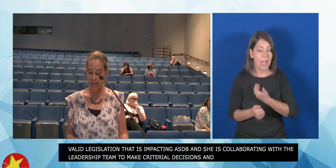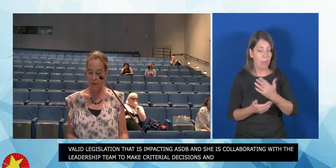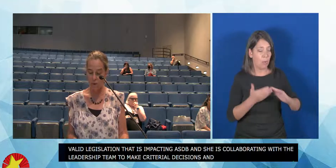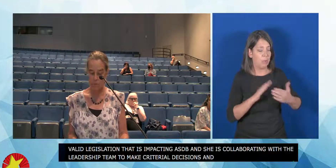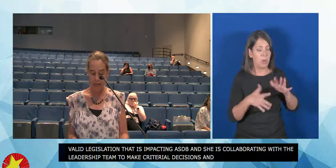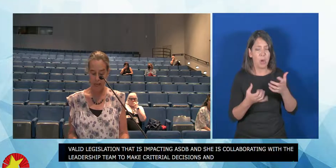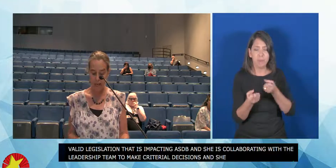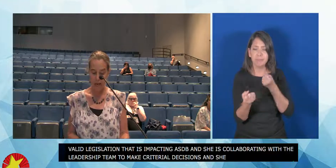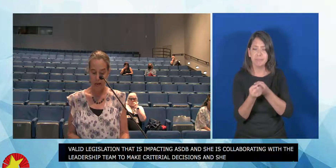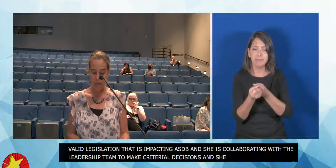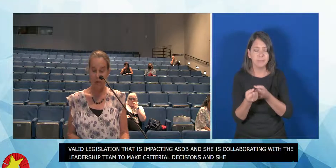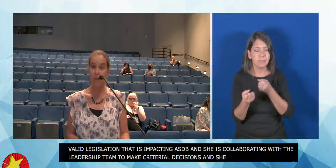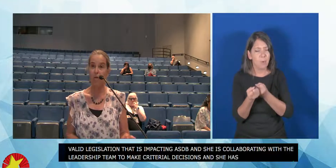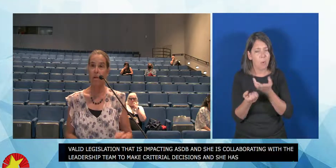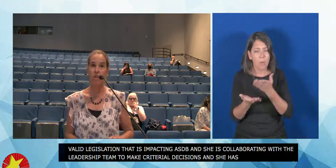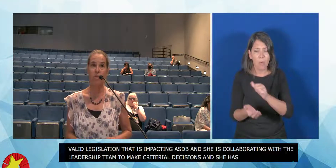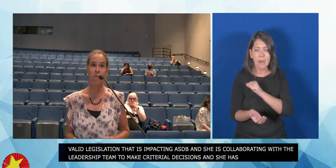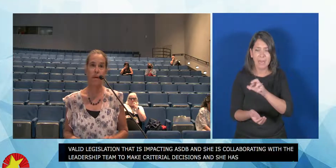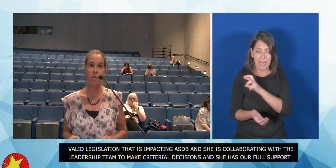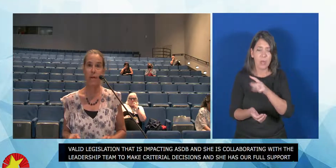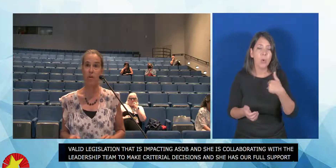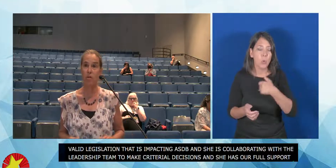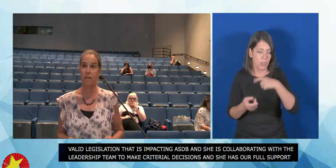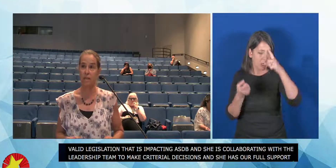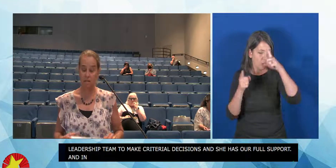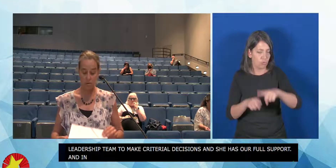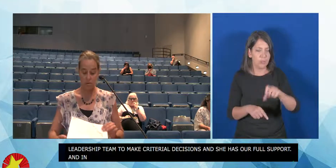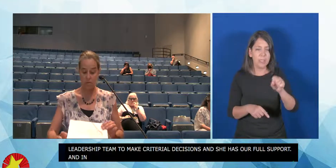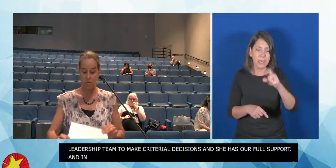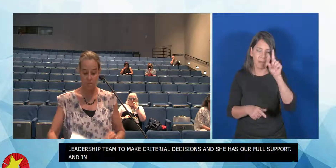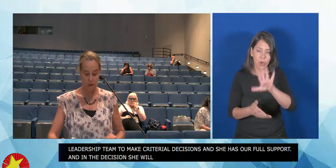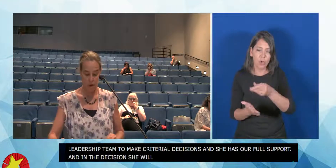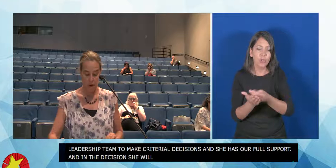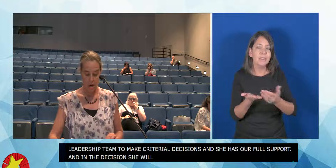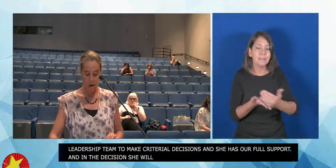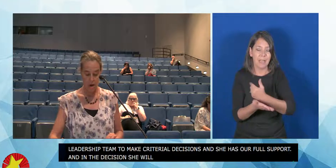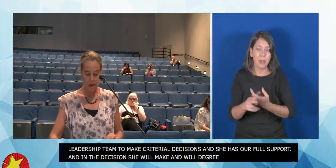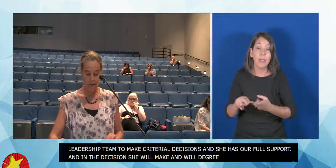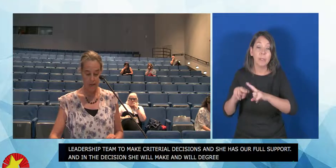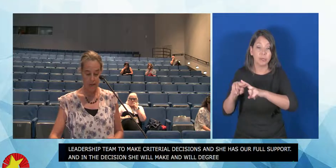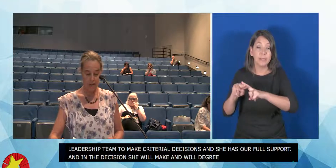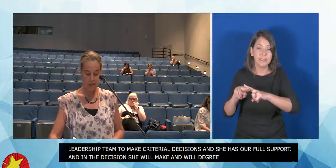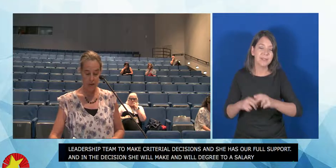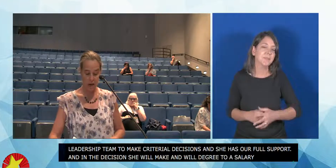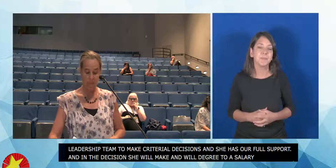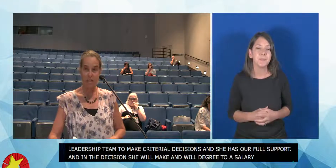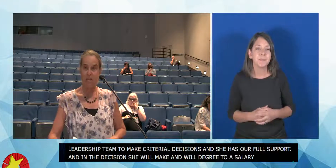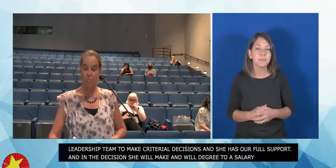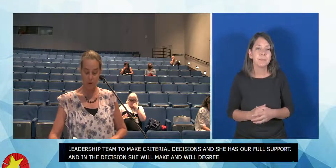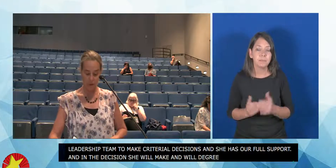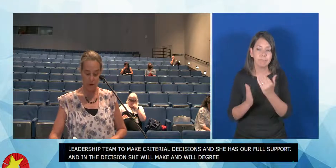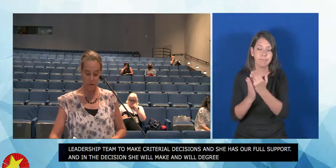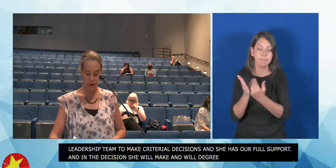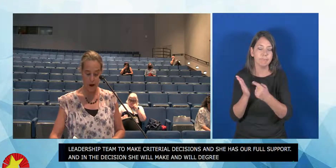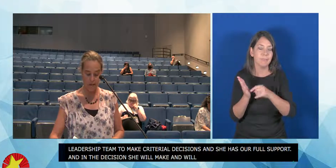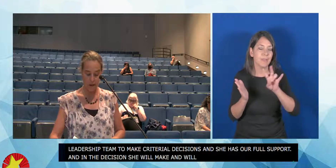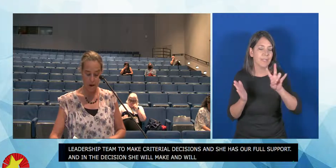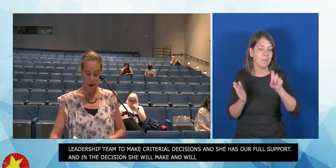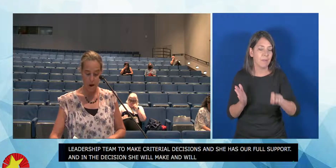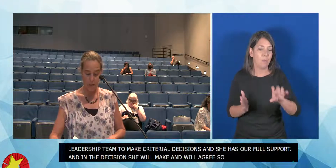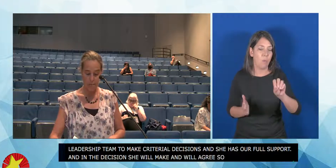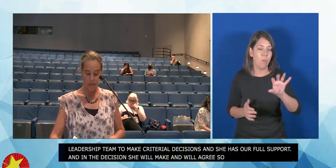has and will make, and we agree to a salary increase. And finally, agenda item